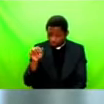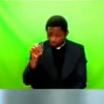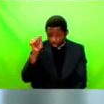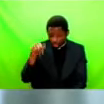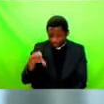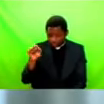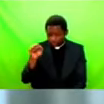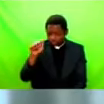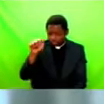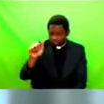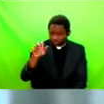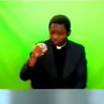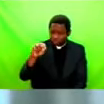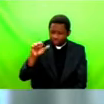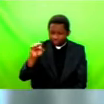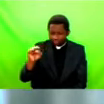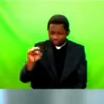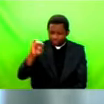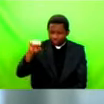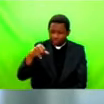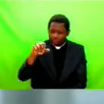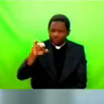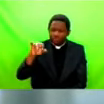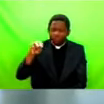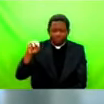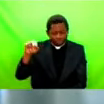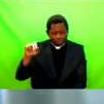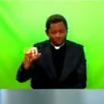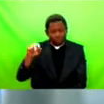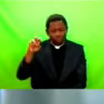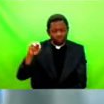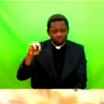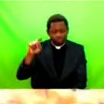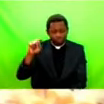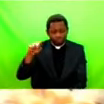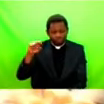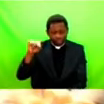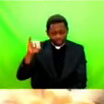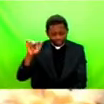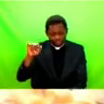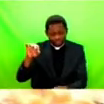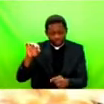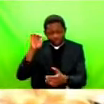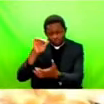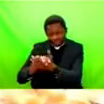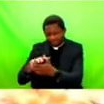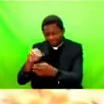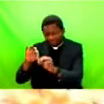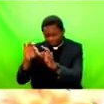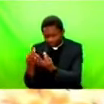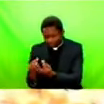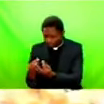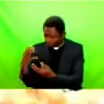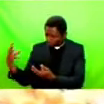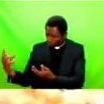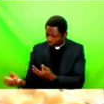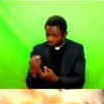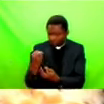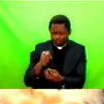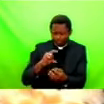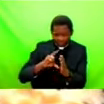Yere Nebusia Udene Ye Wakumasu Bema Na Sempaka